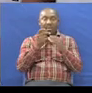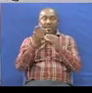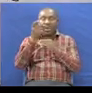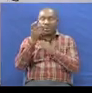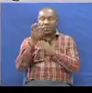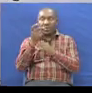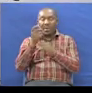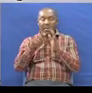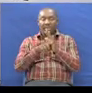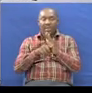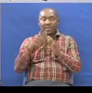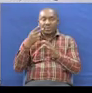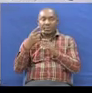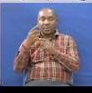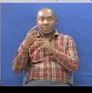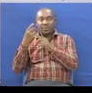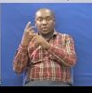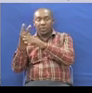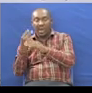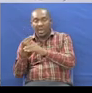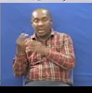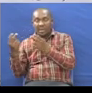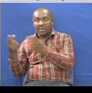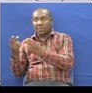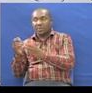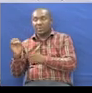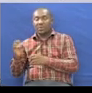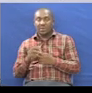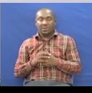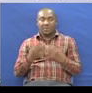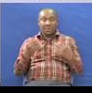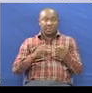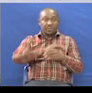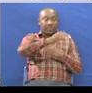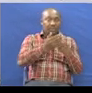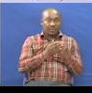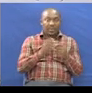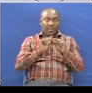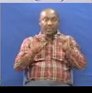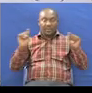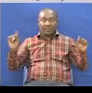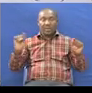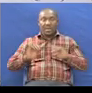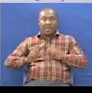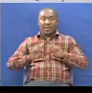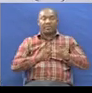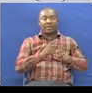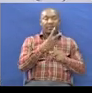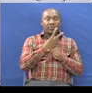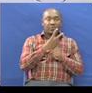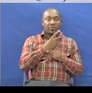is equal to 0. Now already I have written it in this form, which we call it the difference of 2